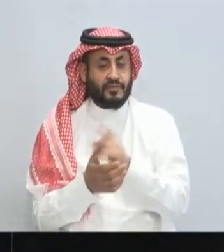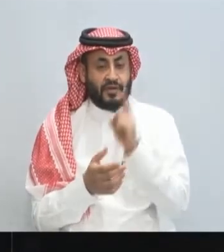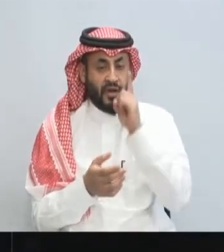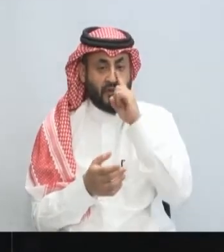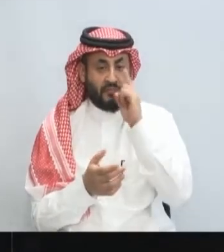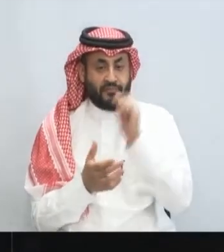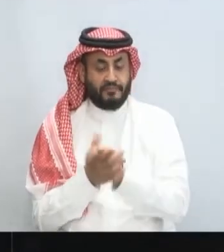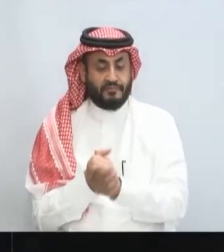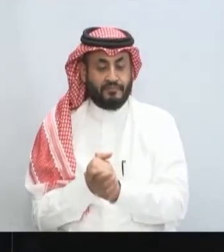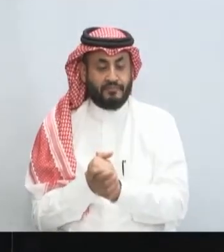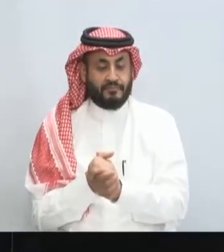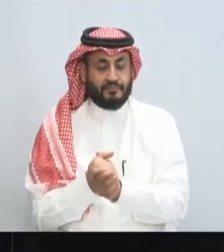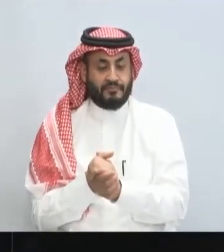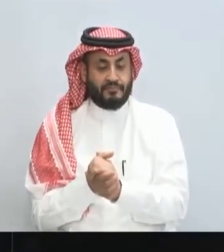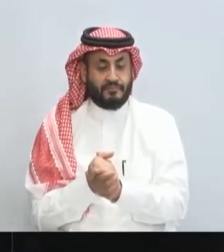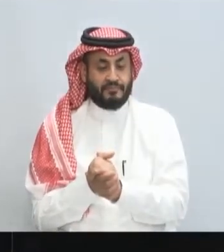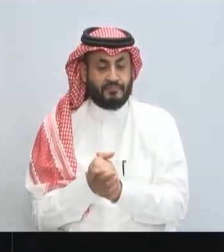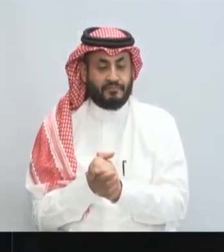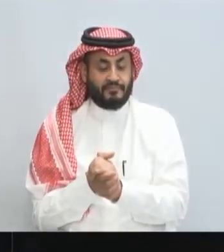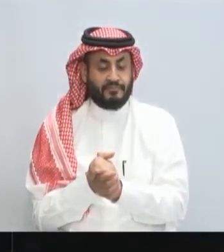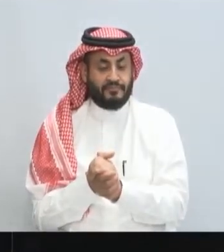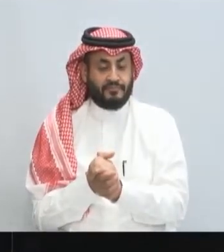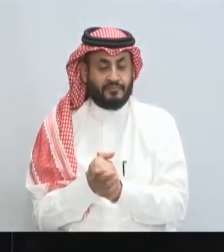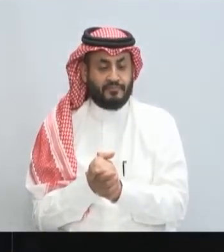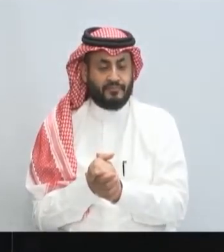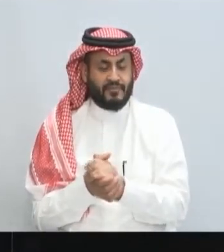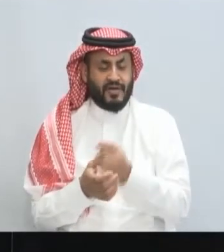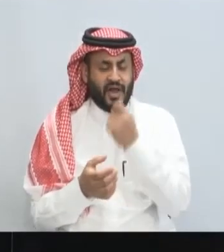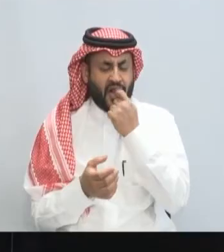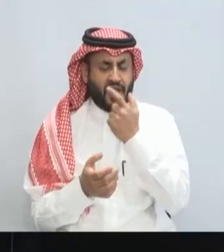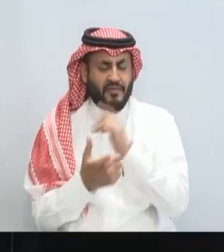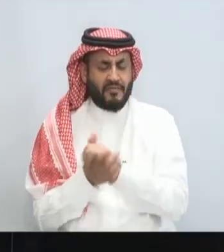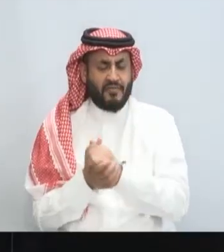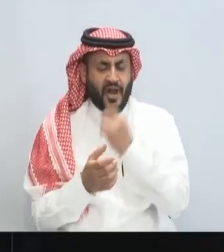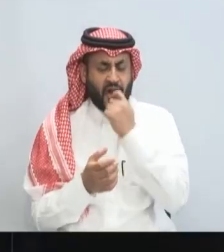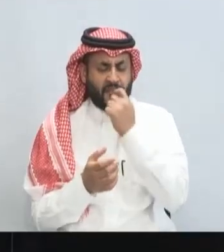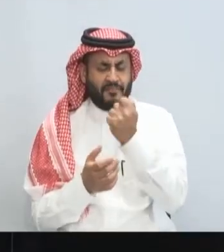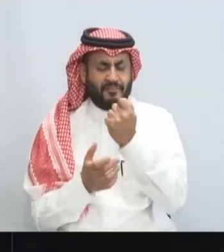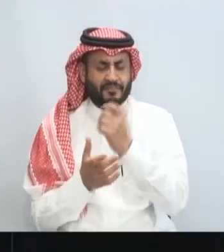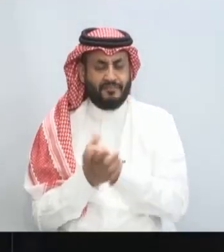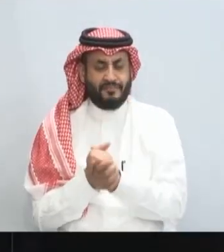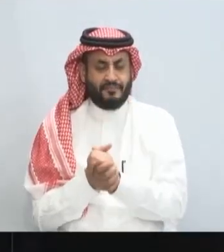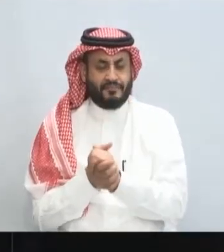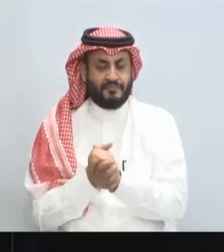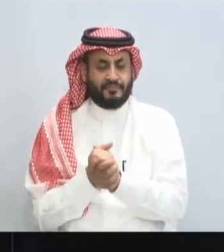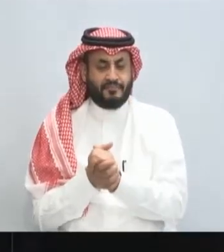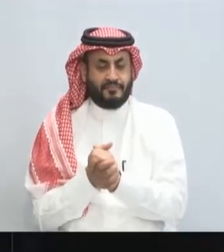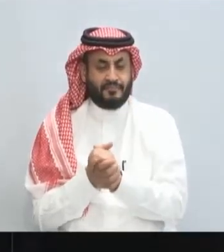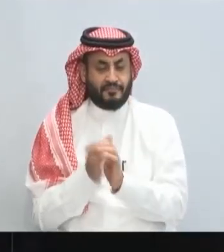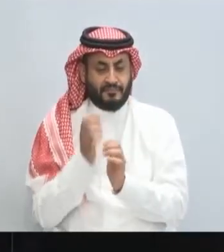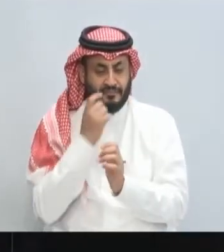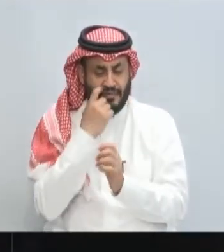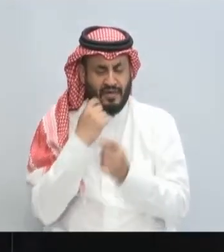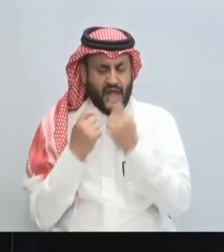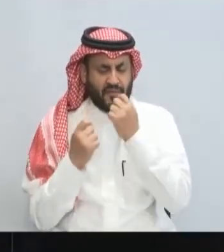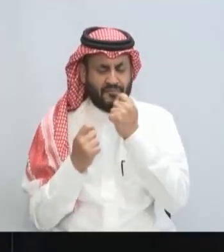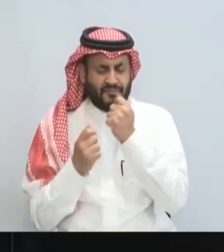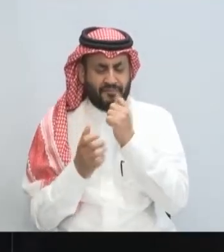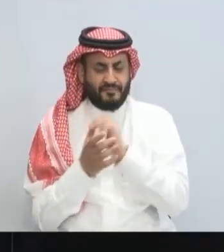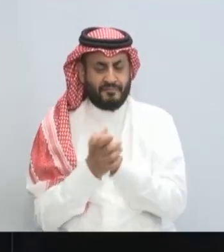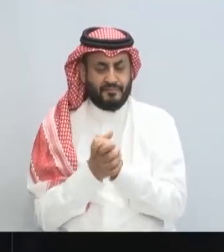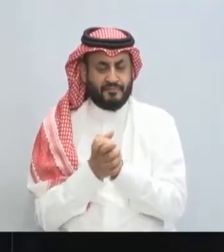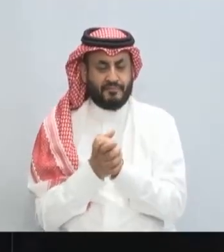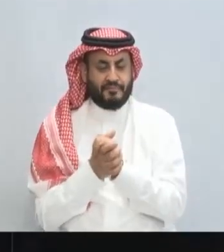yellow. The third question, is it sweet or sour? He said it's